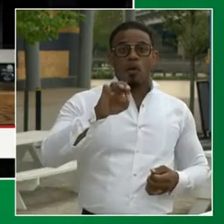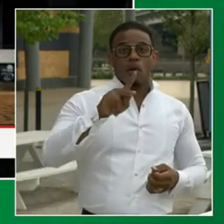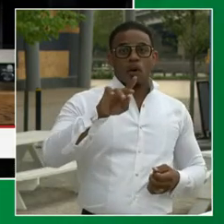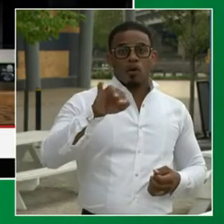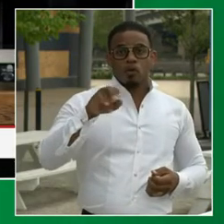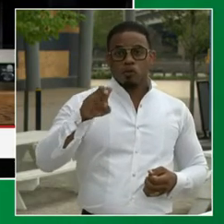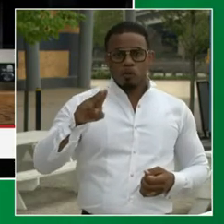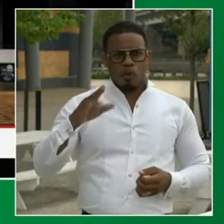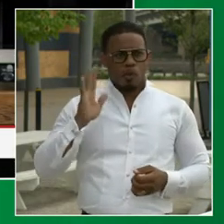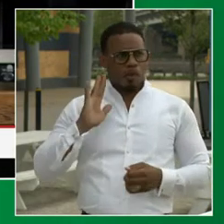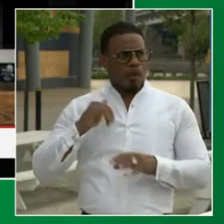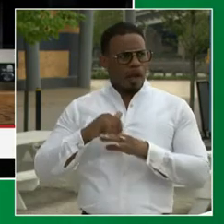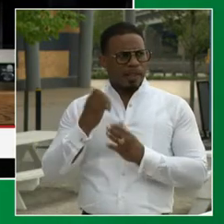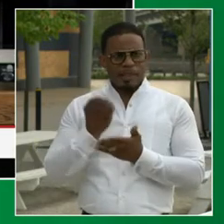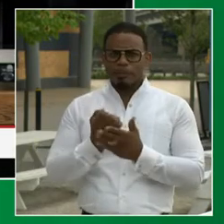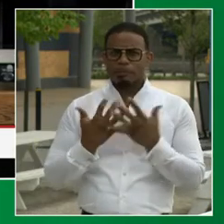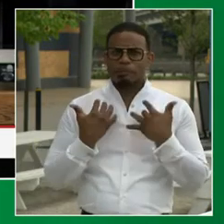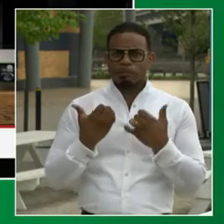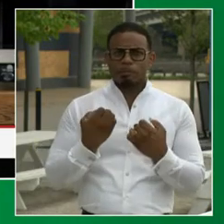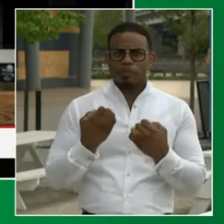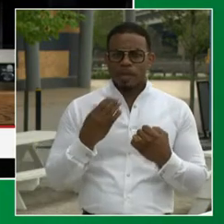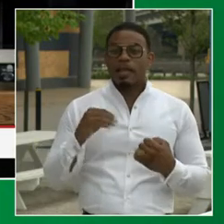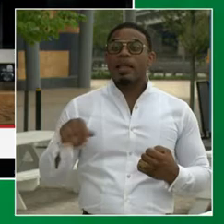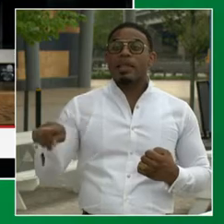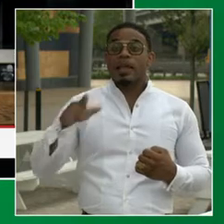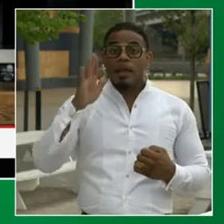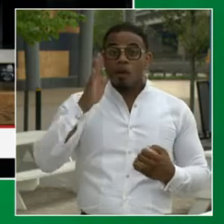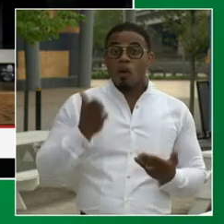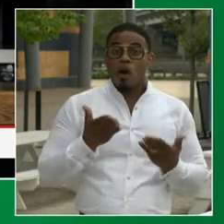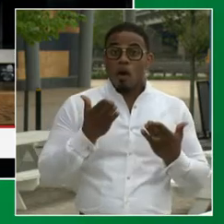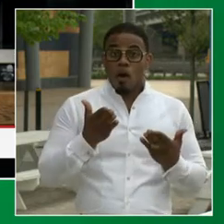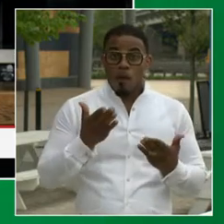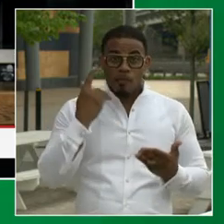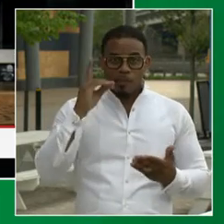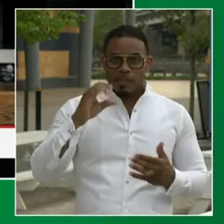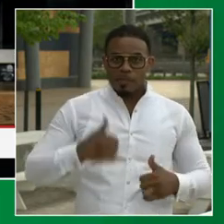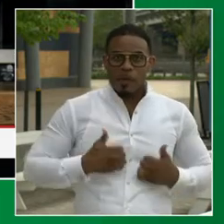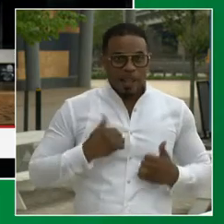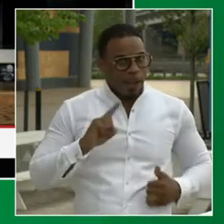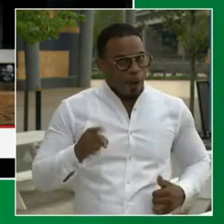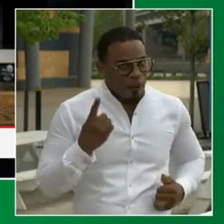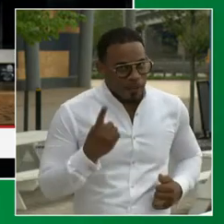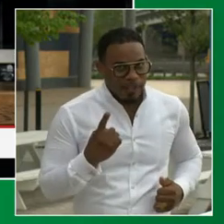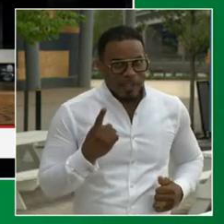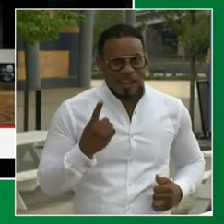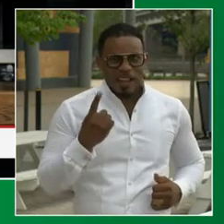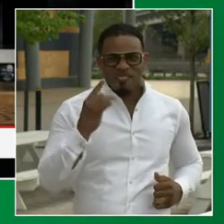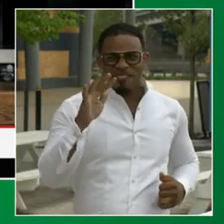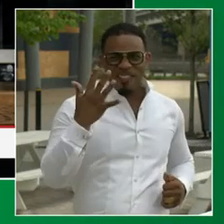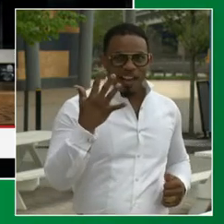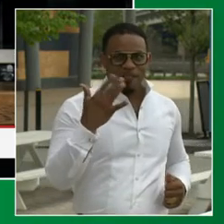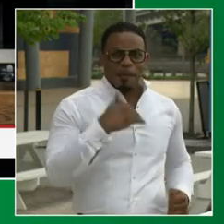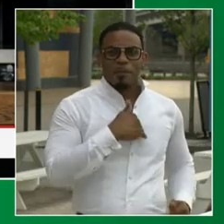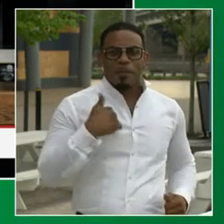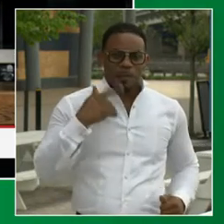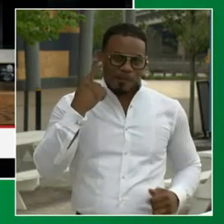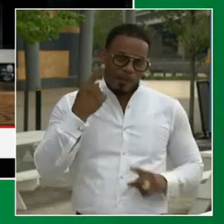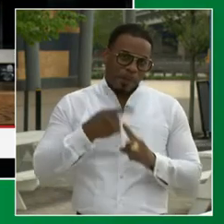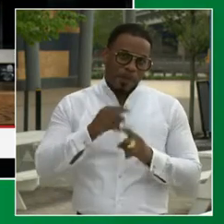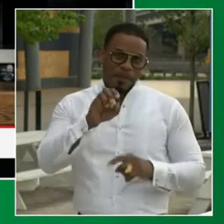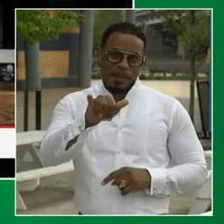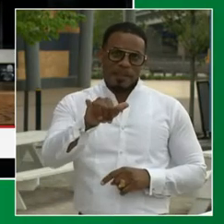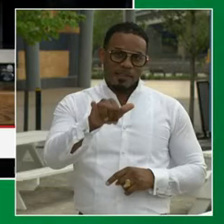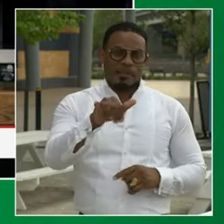previously on the economic recovery, and they're going to offer for DC residents only a $5 membership for the month of